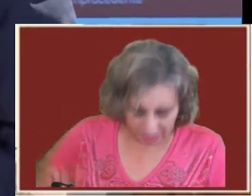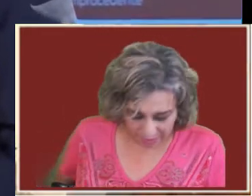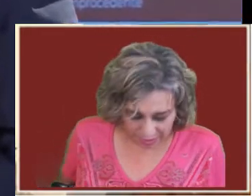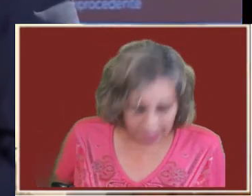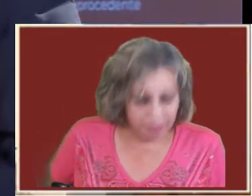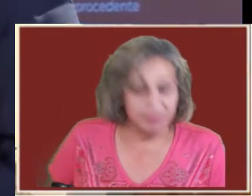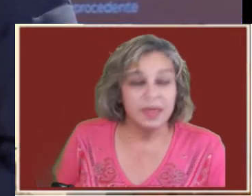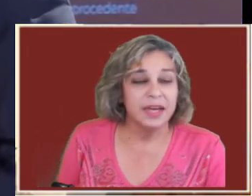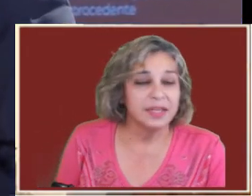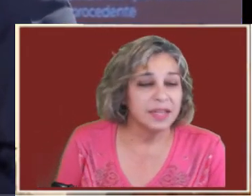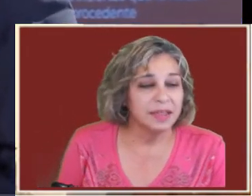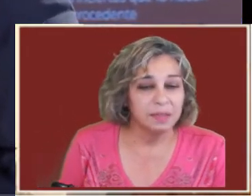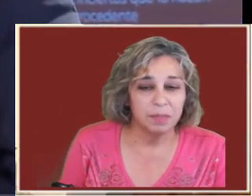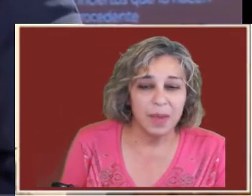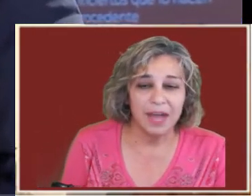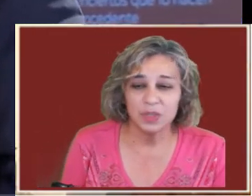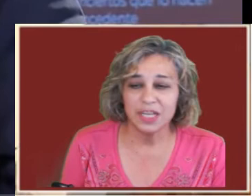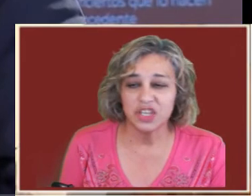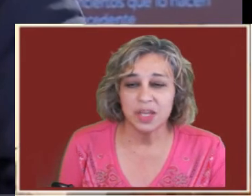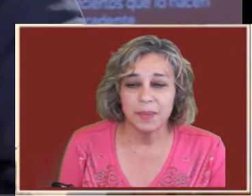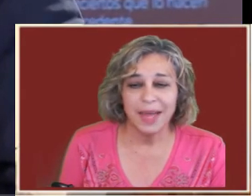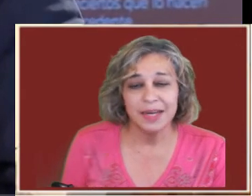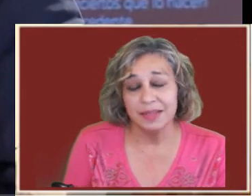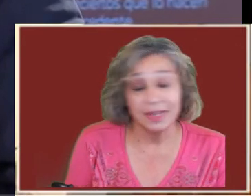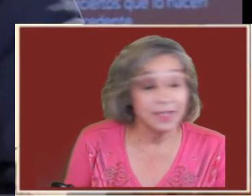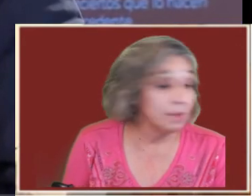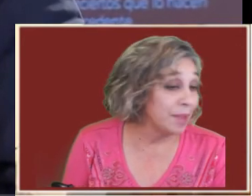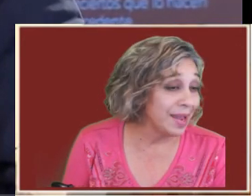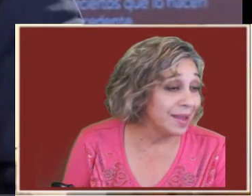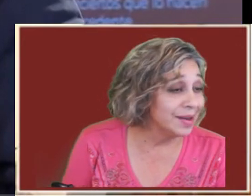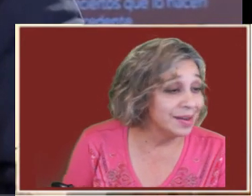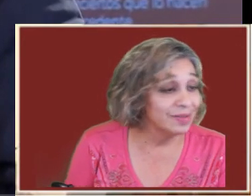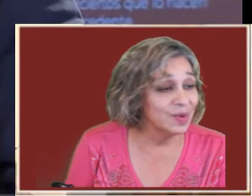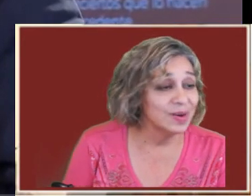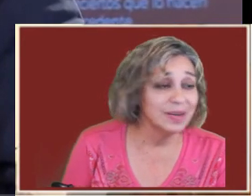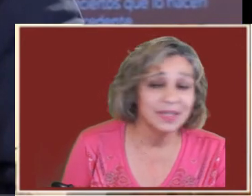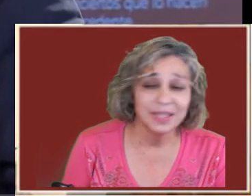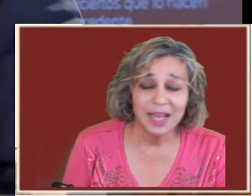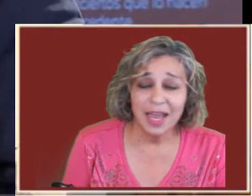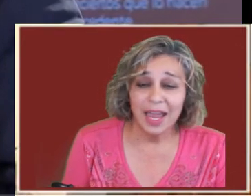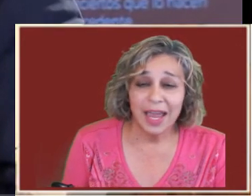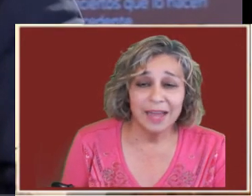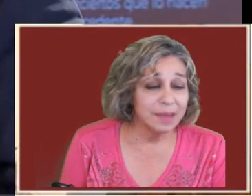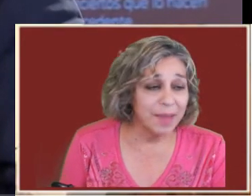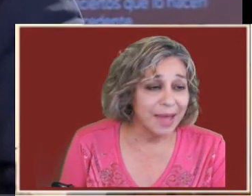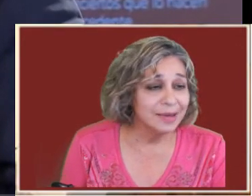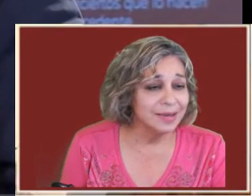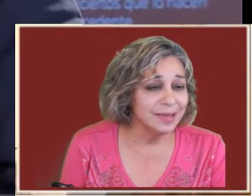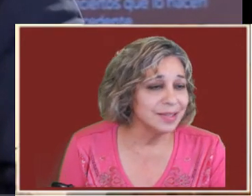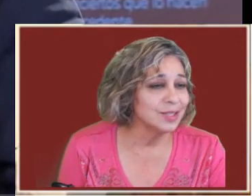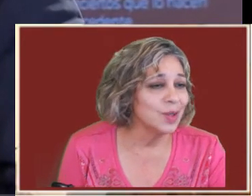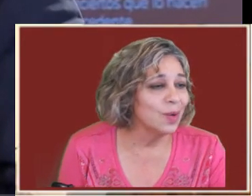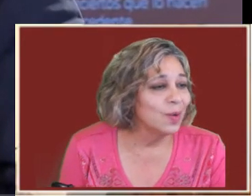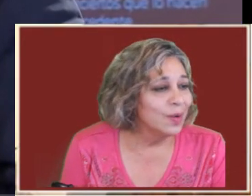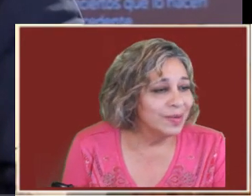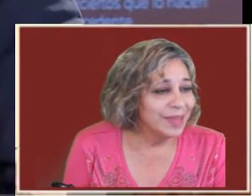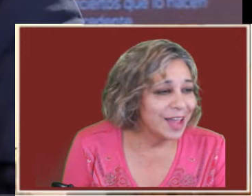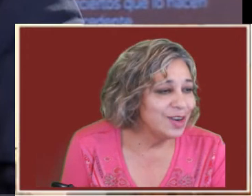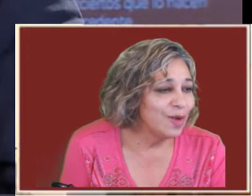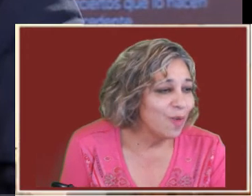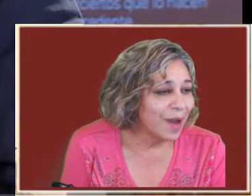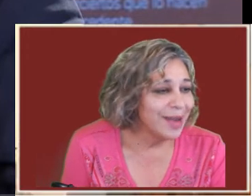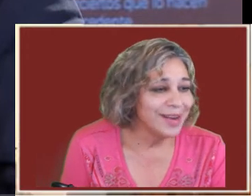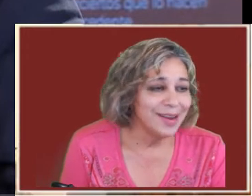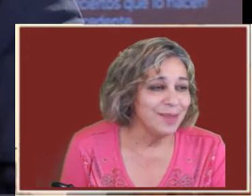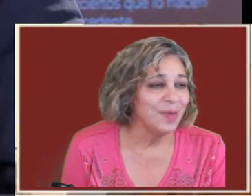inform that the house was actually abandoned. They stopped paying on it, of course, and they abandoned it. So they had